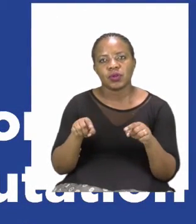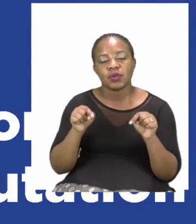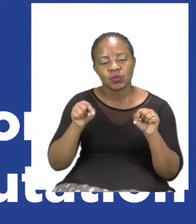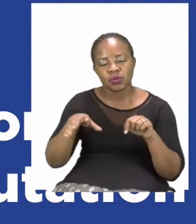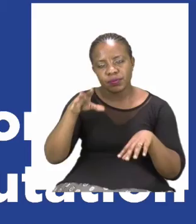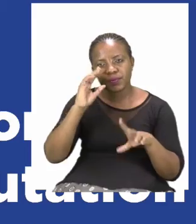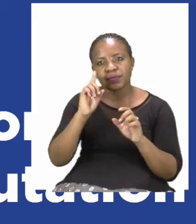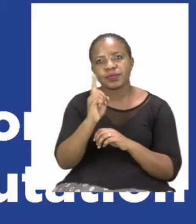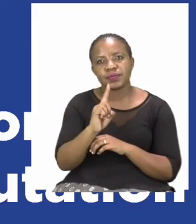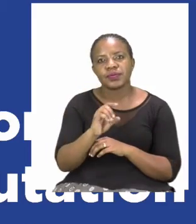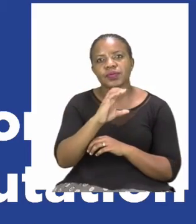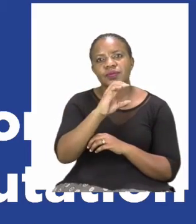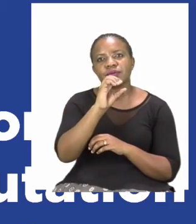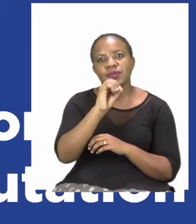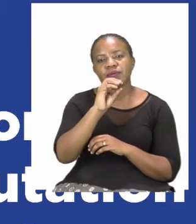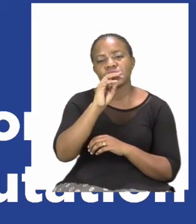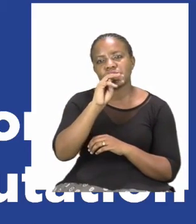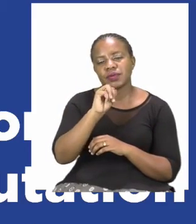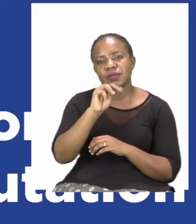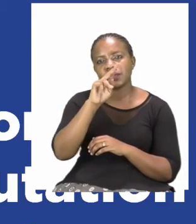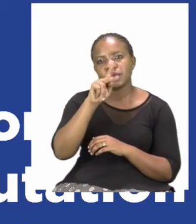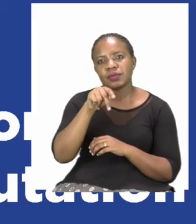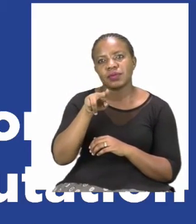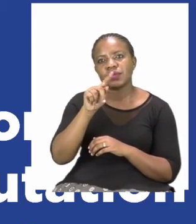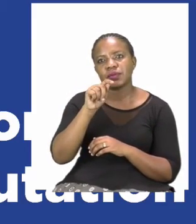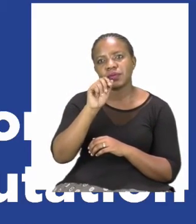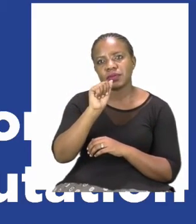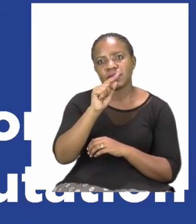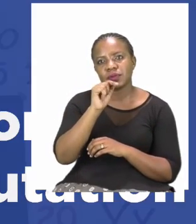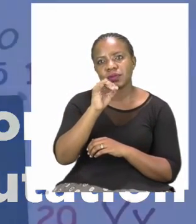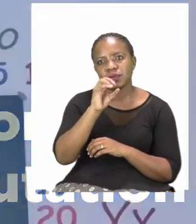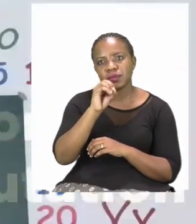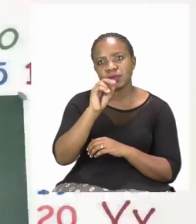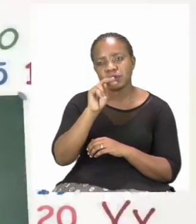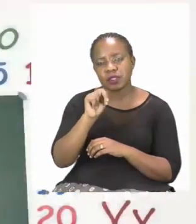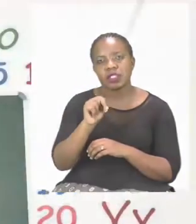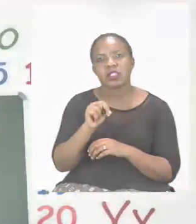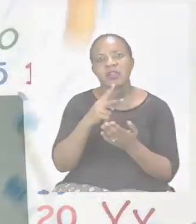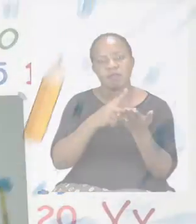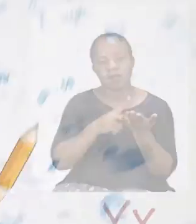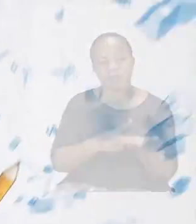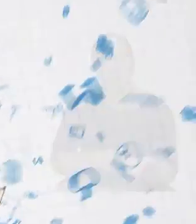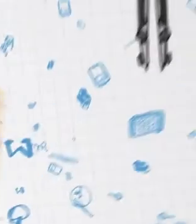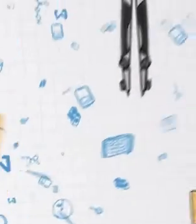about computation and value.